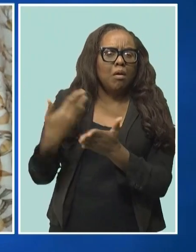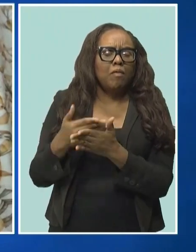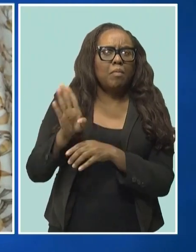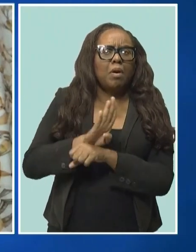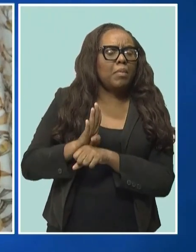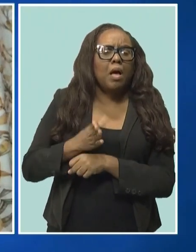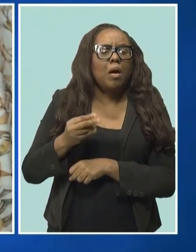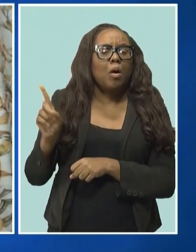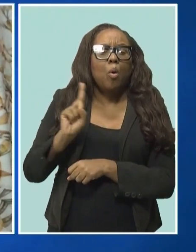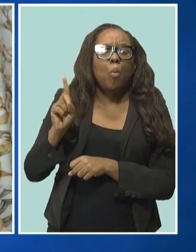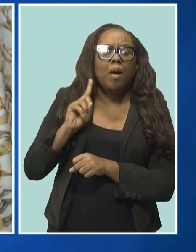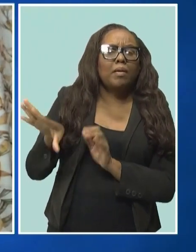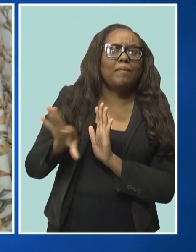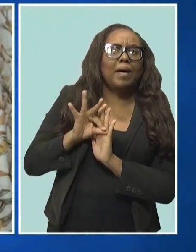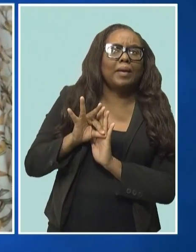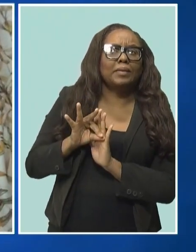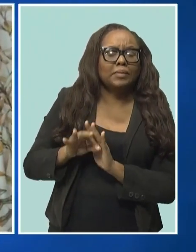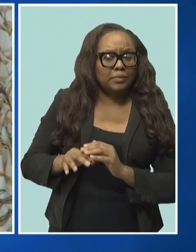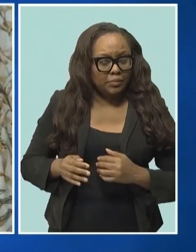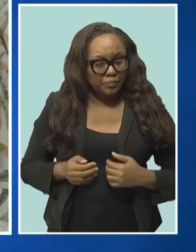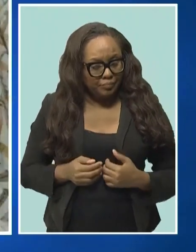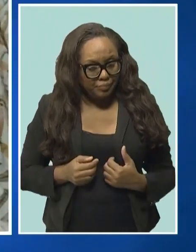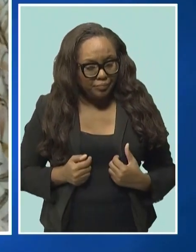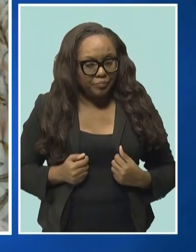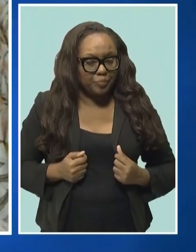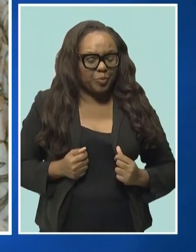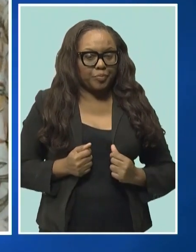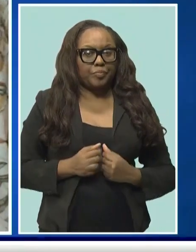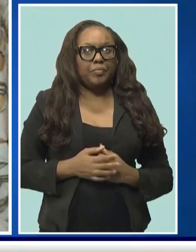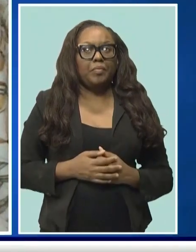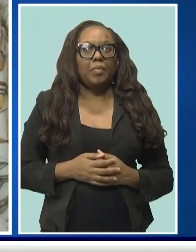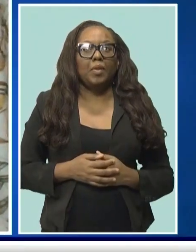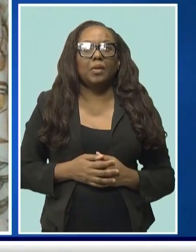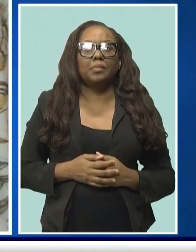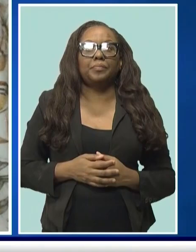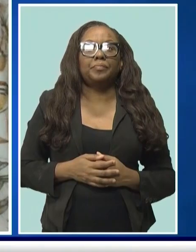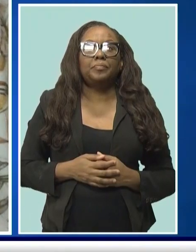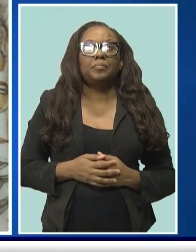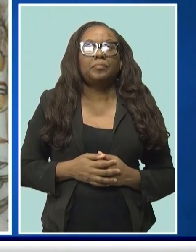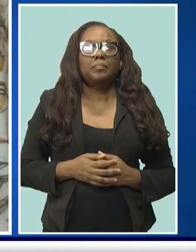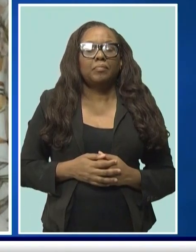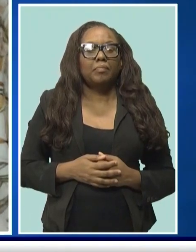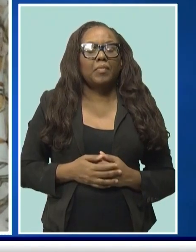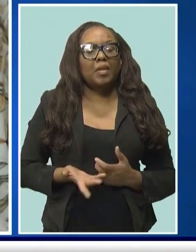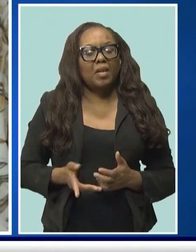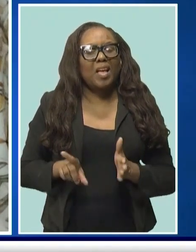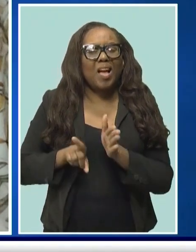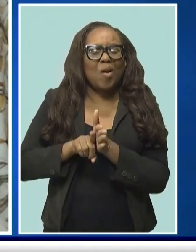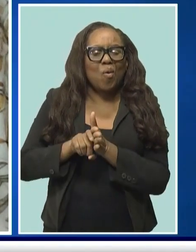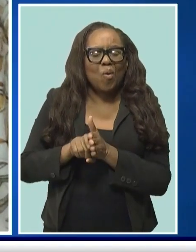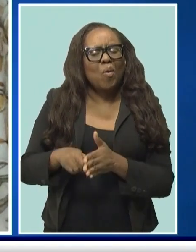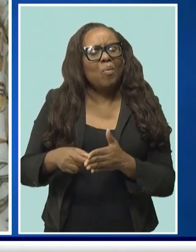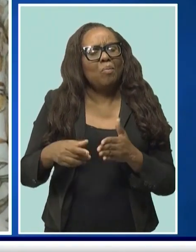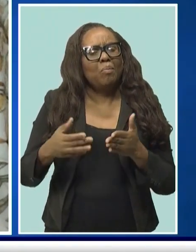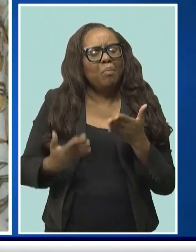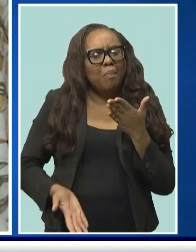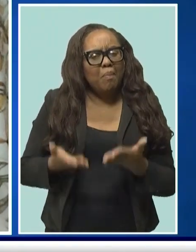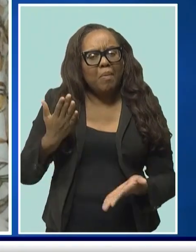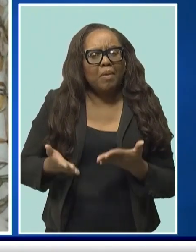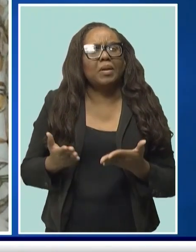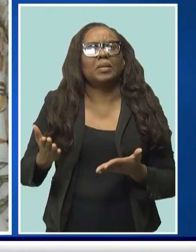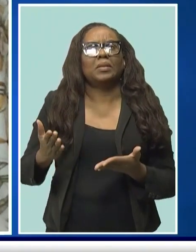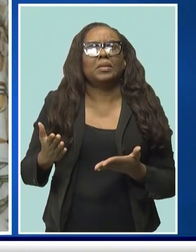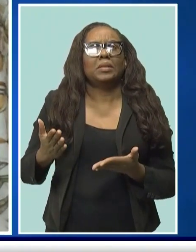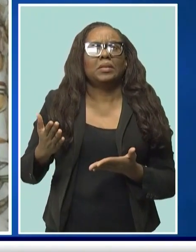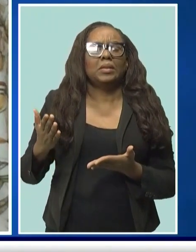it? Okay, the worm most likely came into the island on